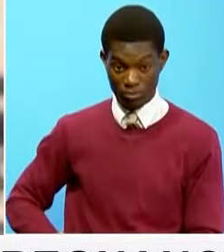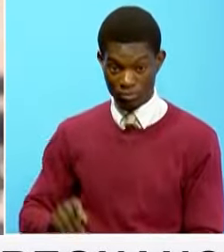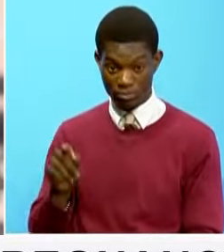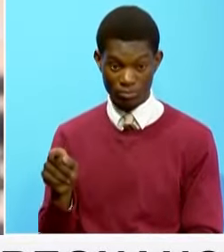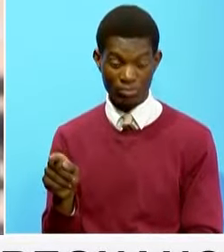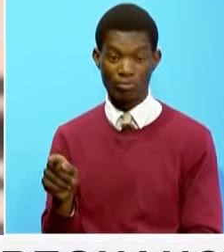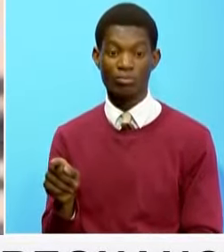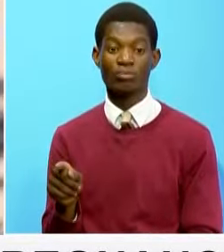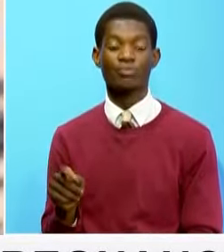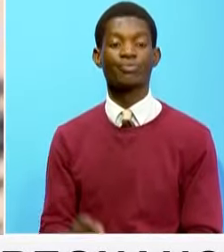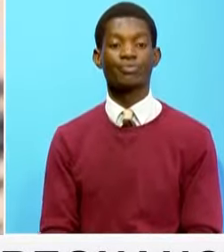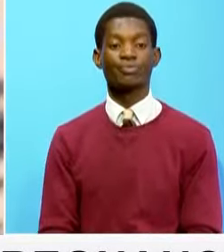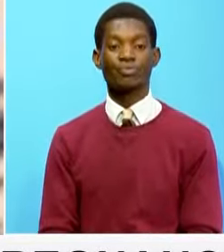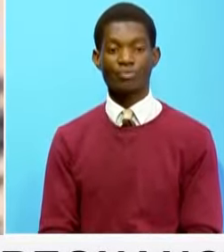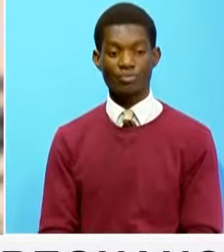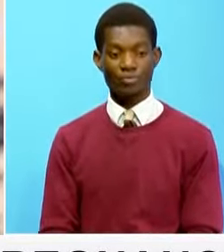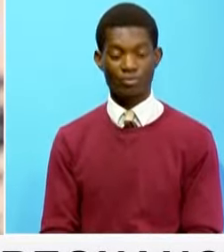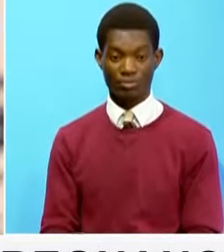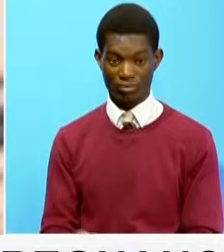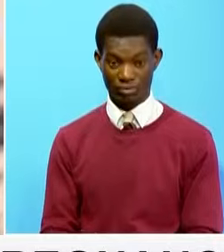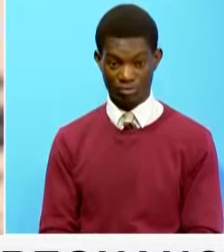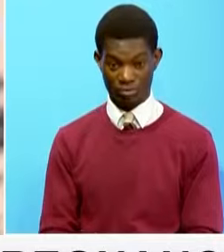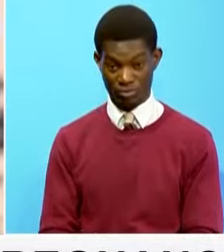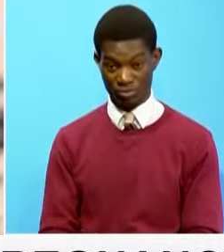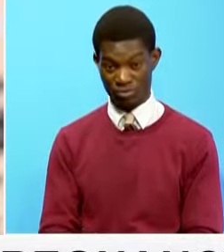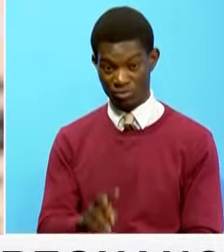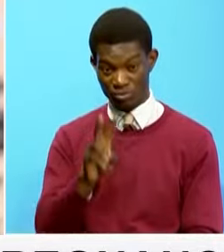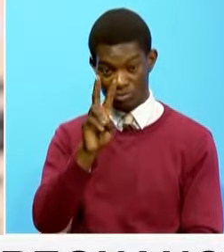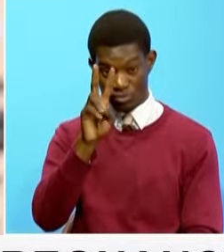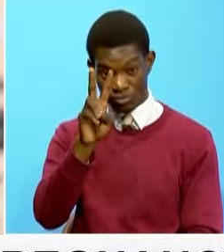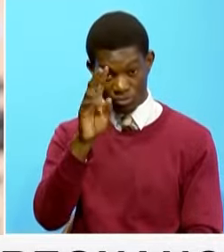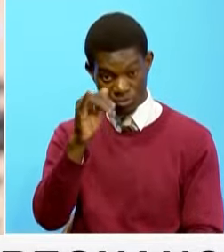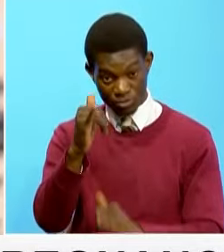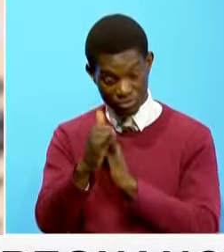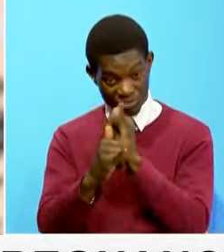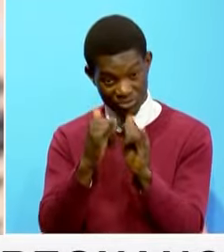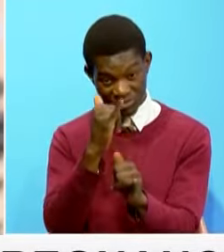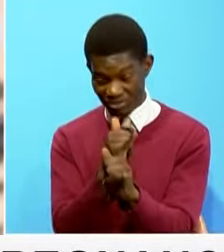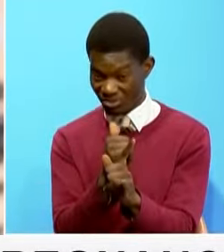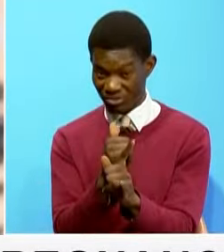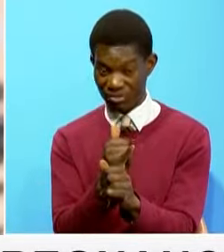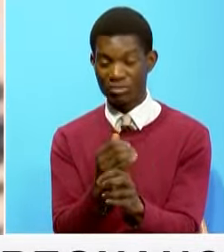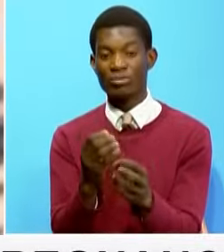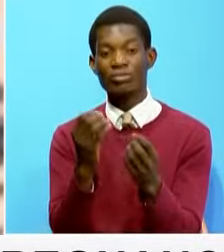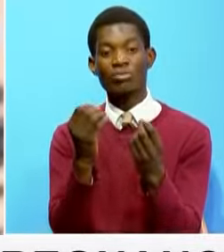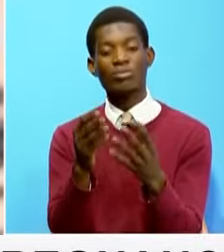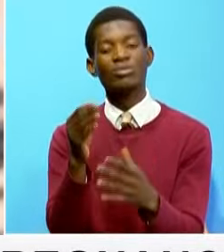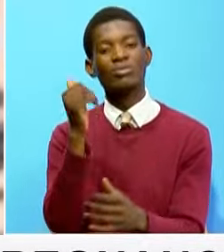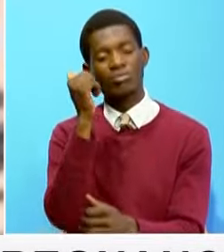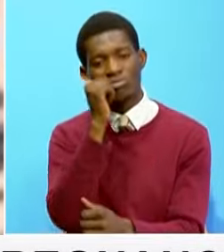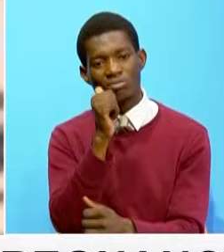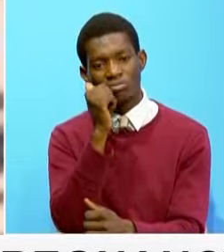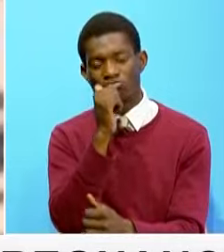think for the past 2 years, we've seen that there's a lot of increase of a lot of girls getting married, a lot of girls becoming